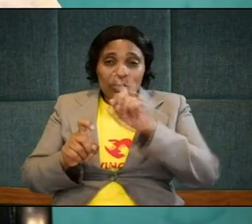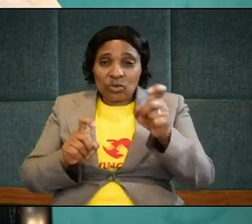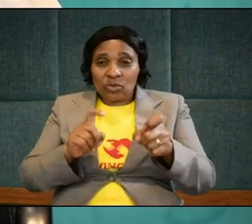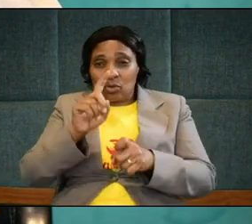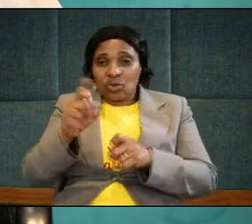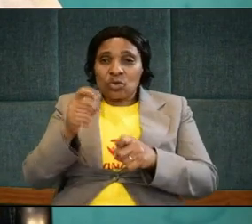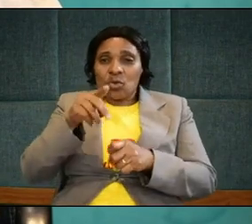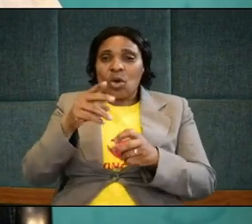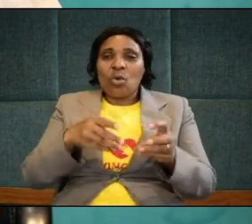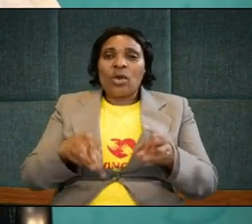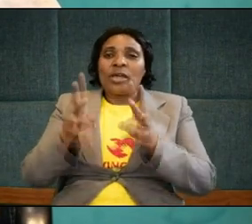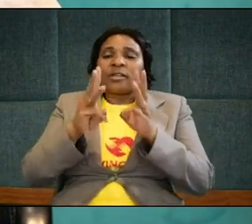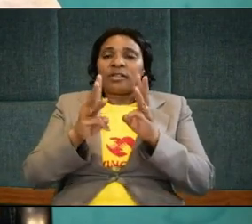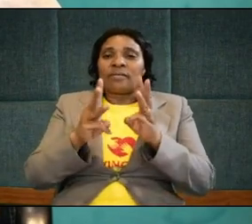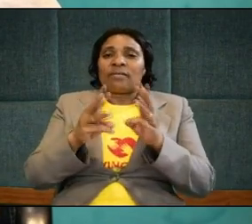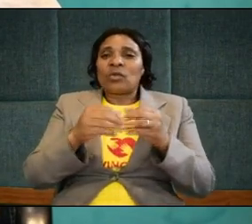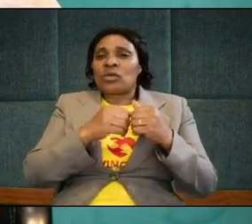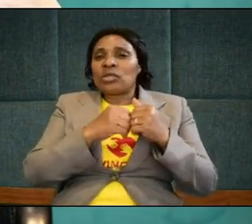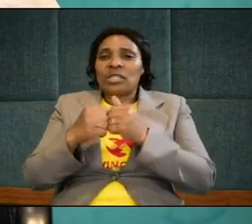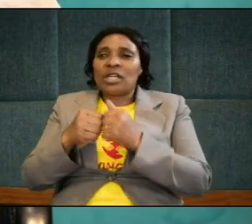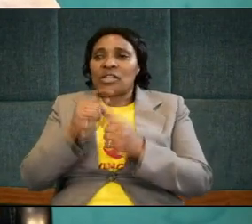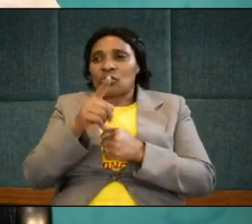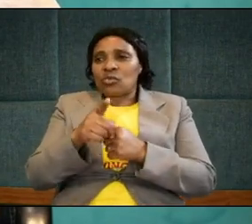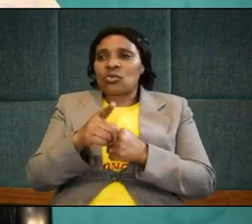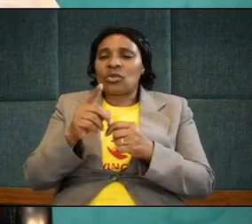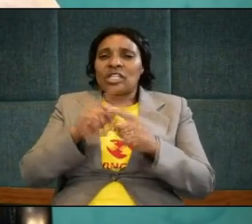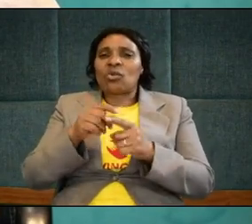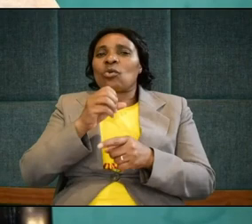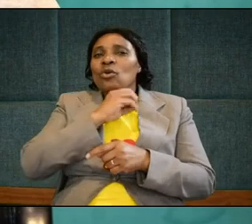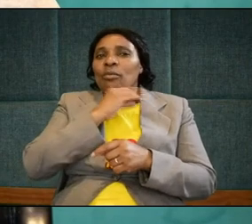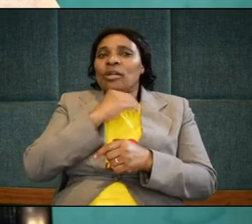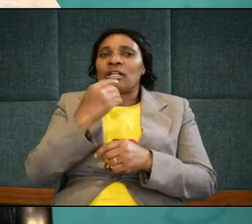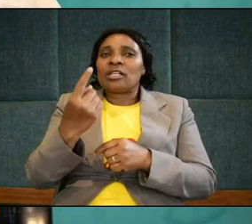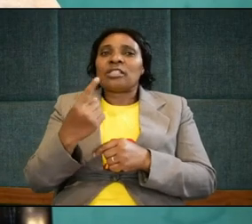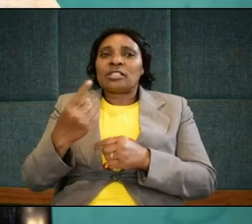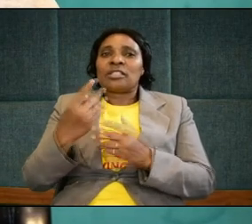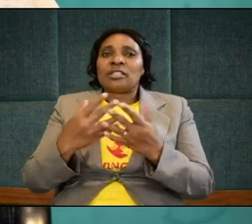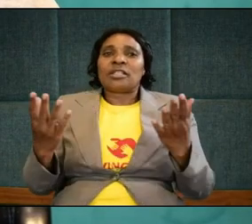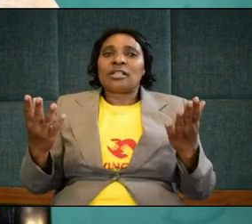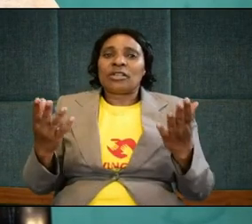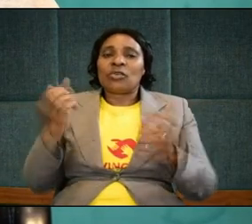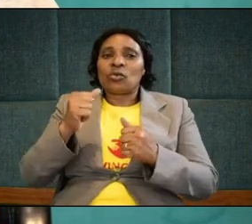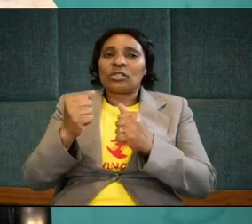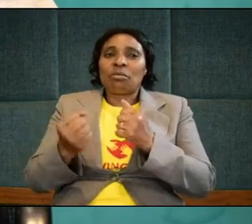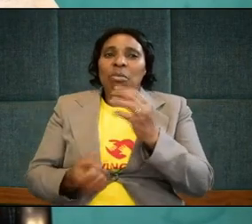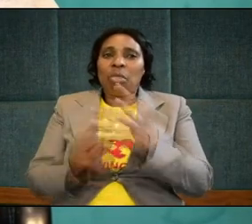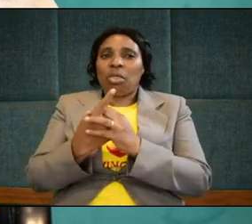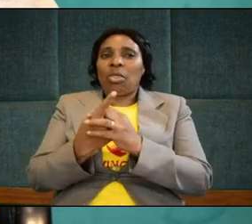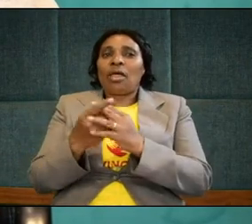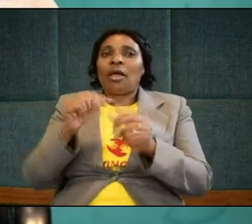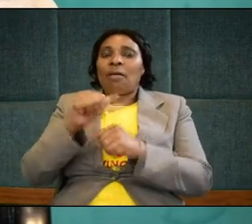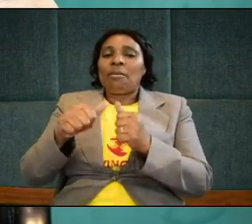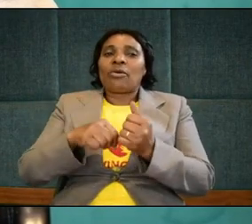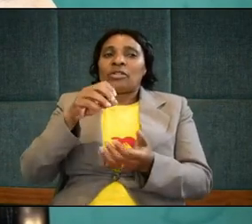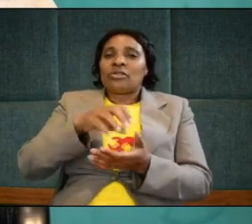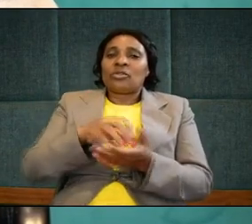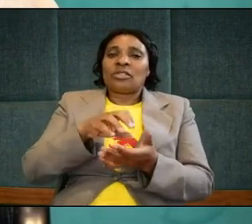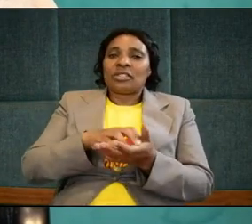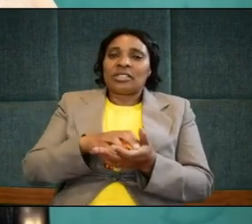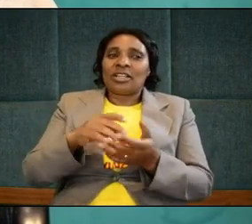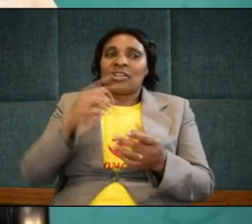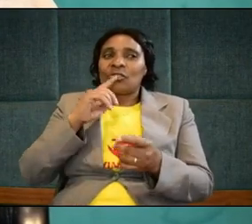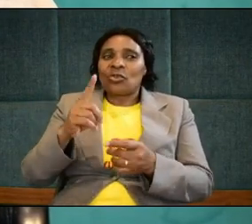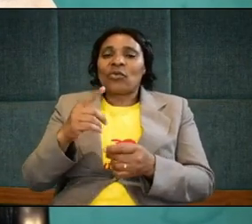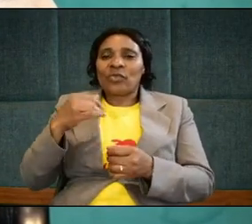will challenge you, and who will grumble about every single thing that pops up about a situation. So the idea of